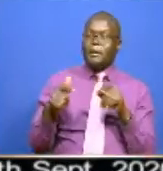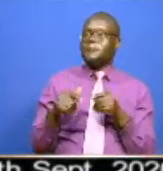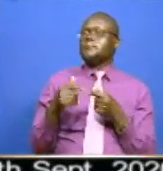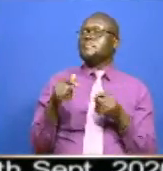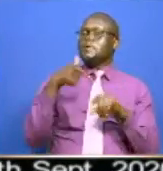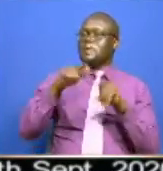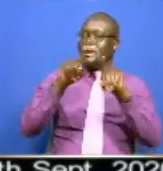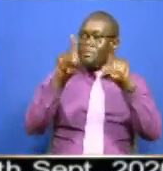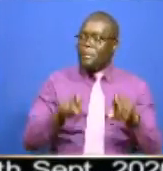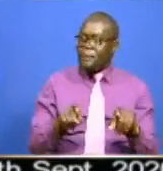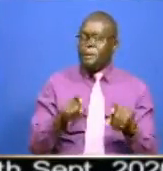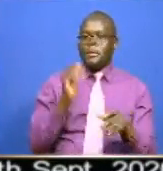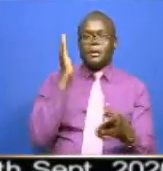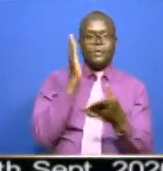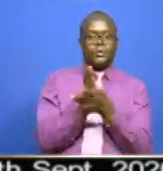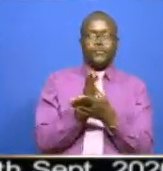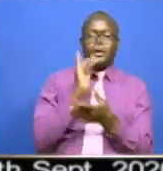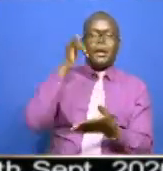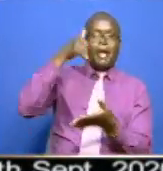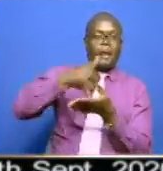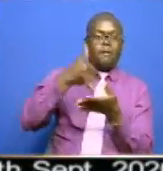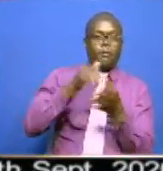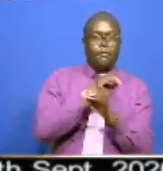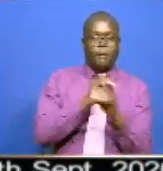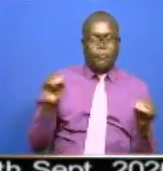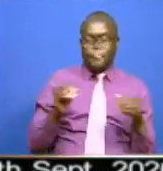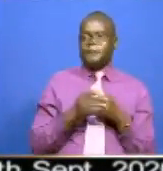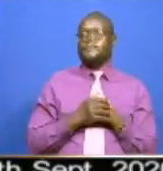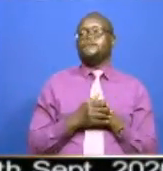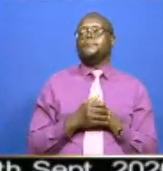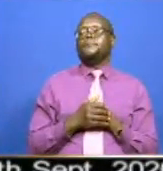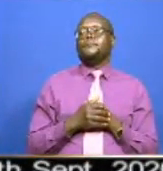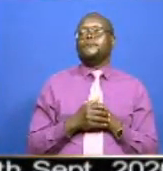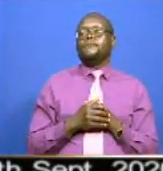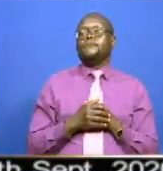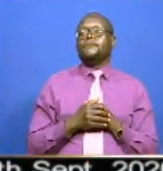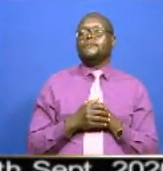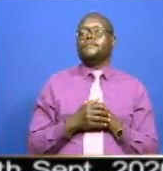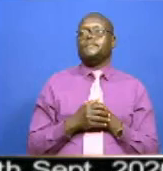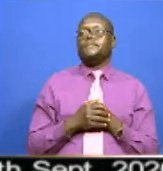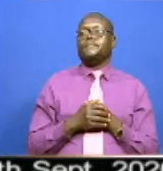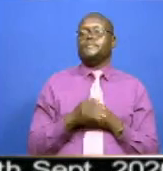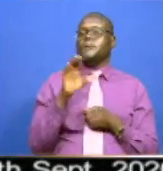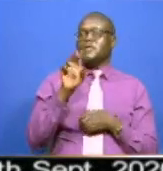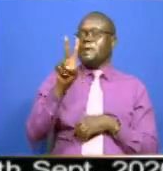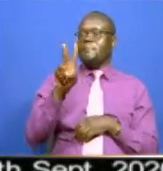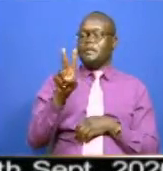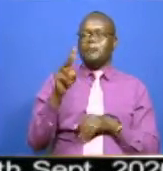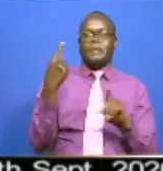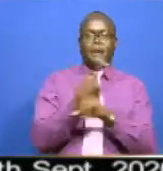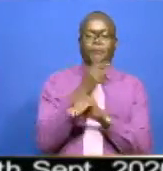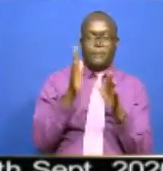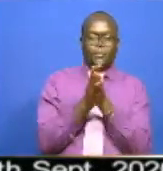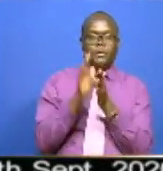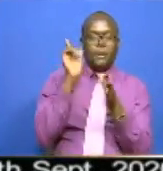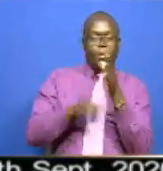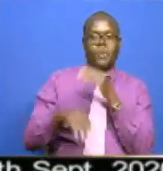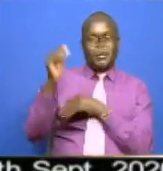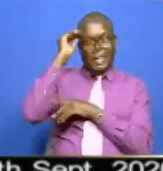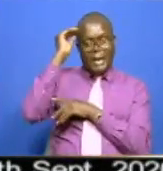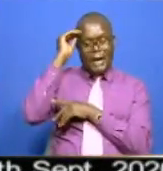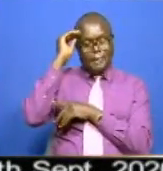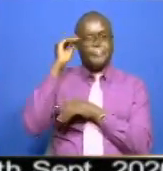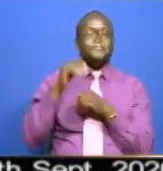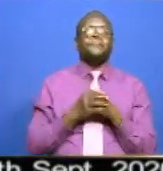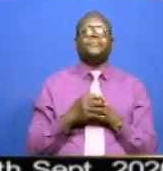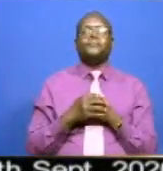interrogation, did not appear to be in tandem with this CV. Mr. Speaker,